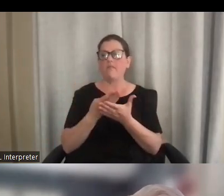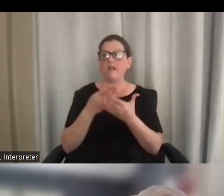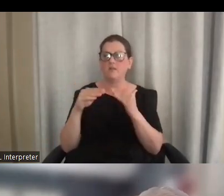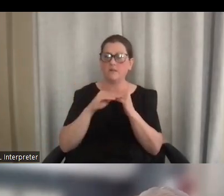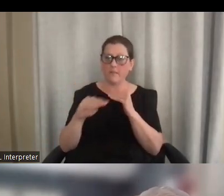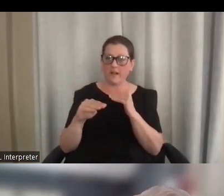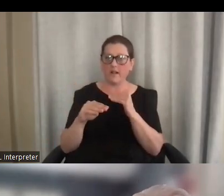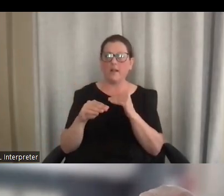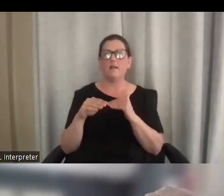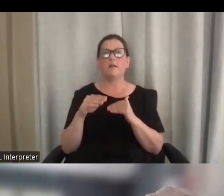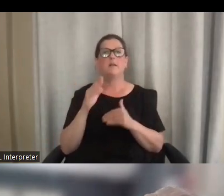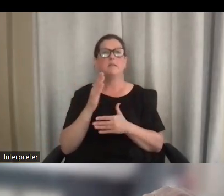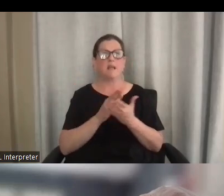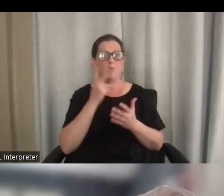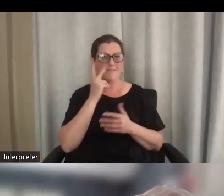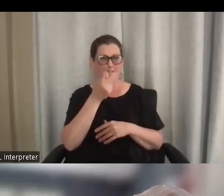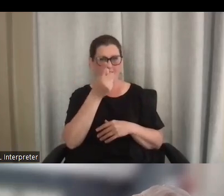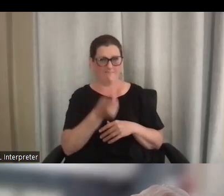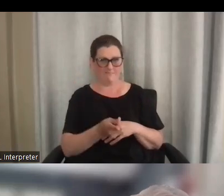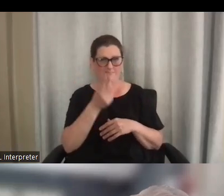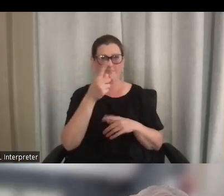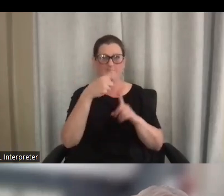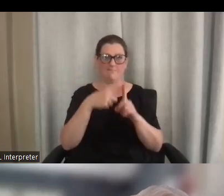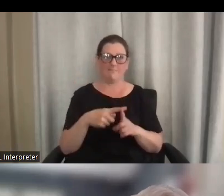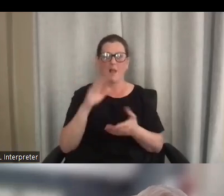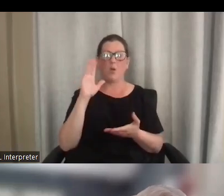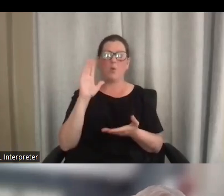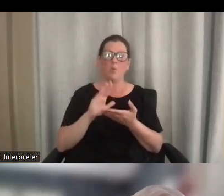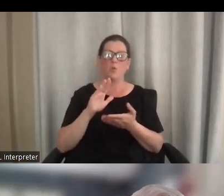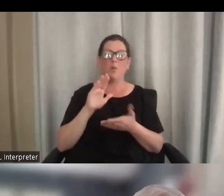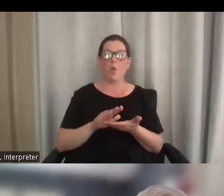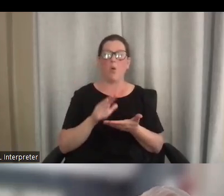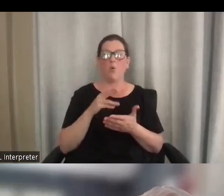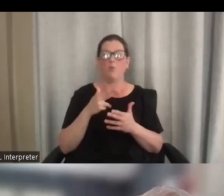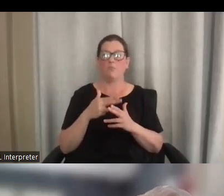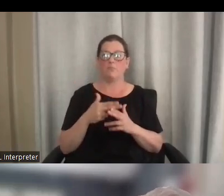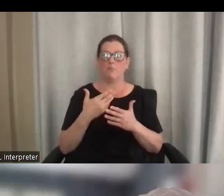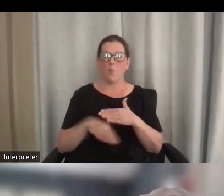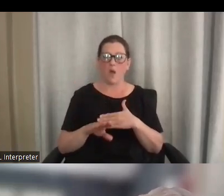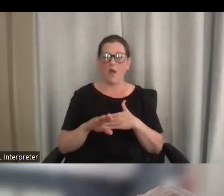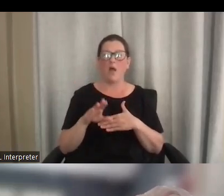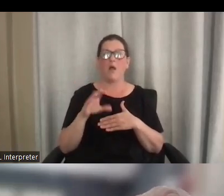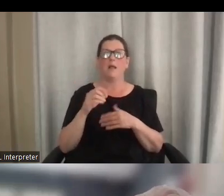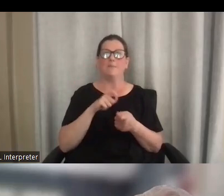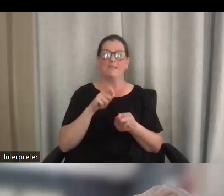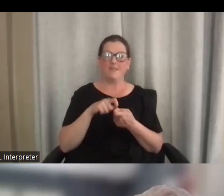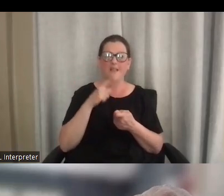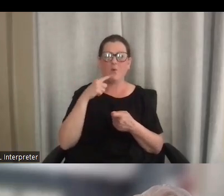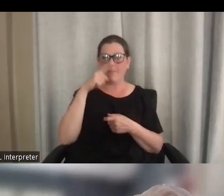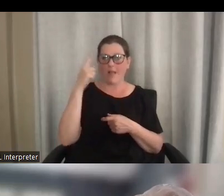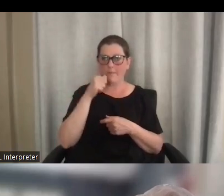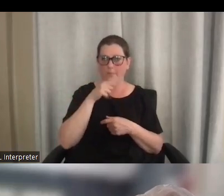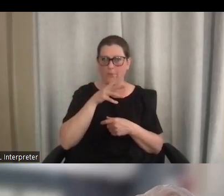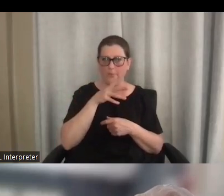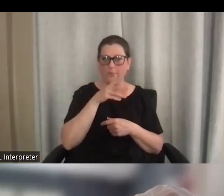outcomes listed here we can see, amongst others, reduced low birth weight and preterm birth, especially for unmarried and Black mothers, decrease in